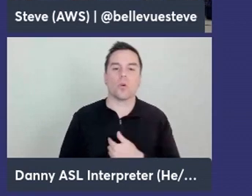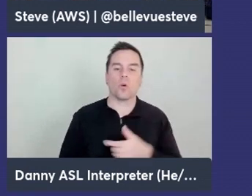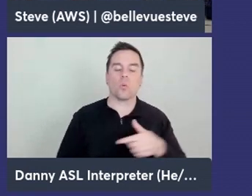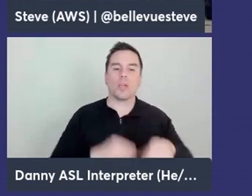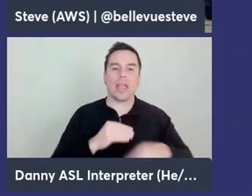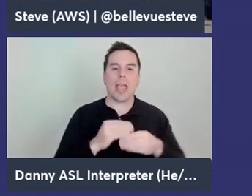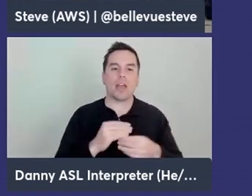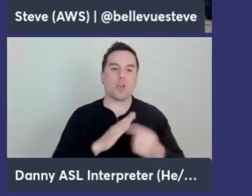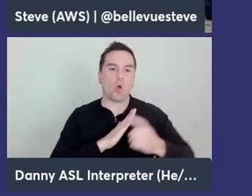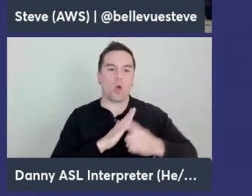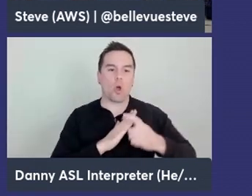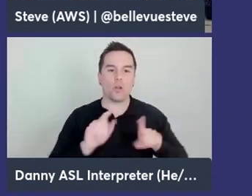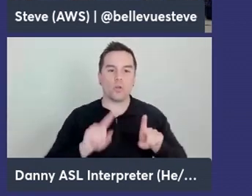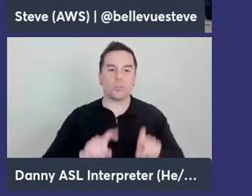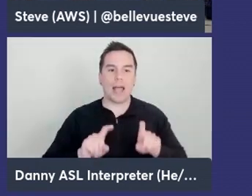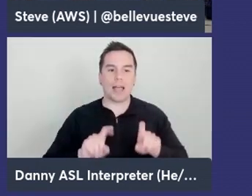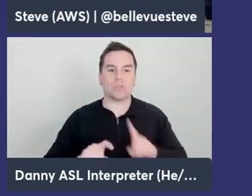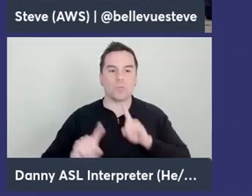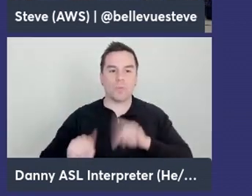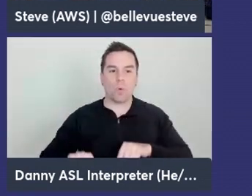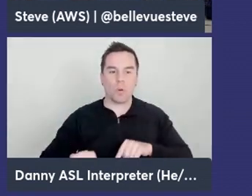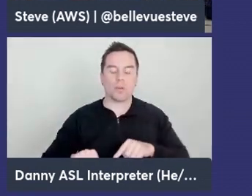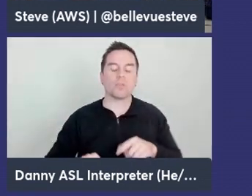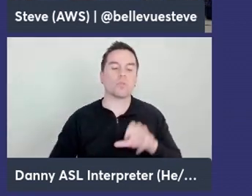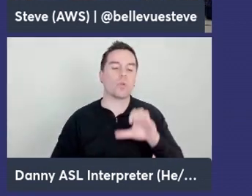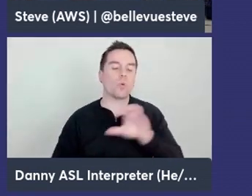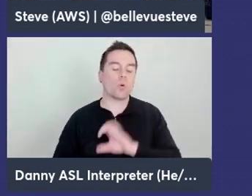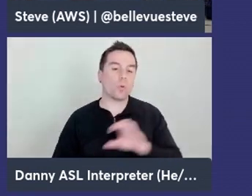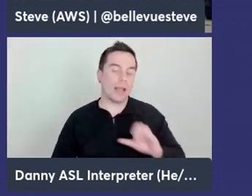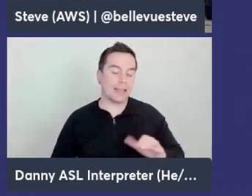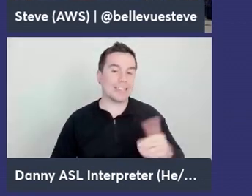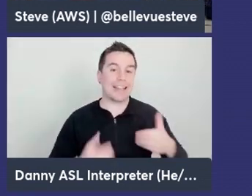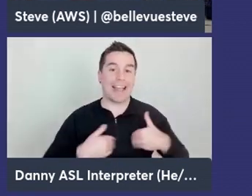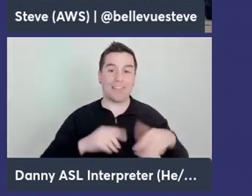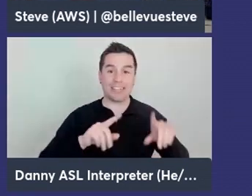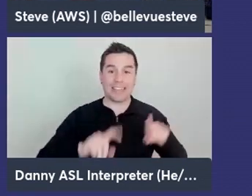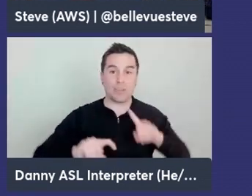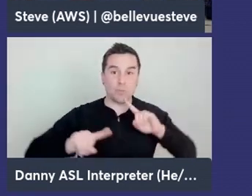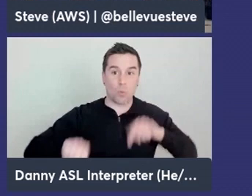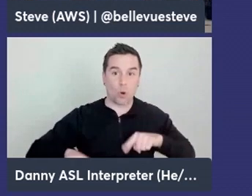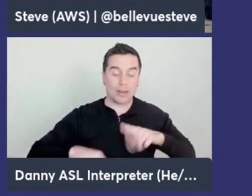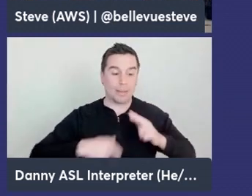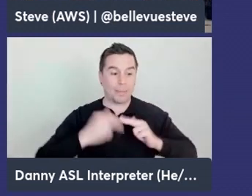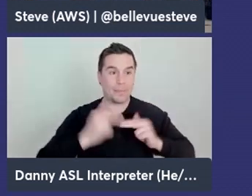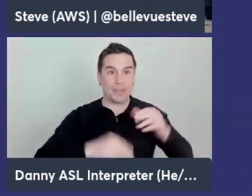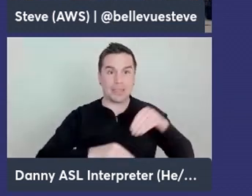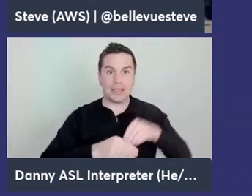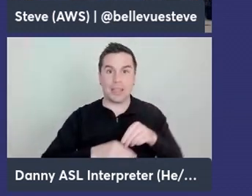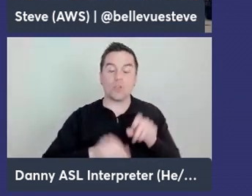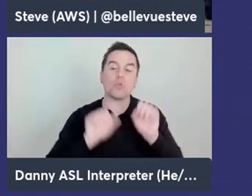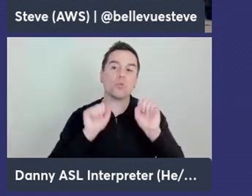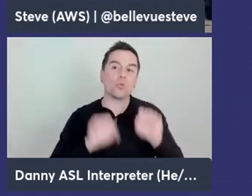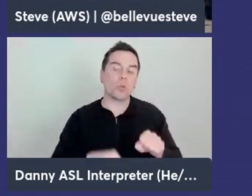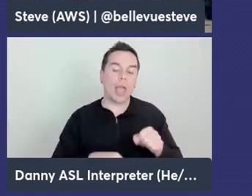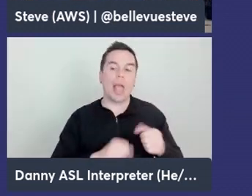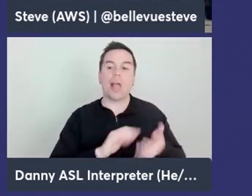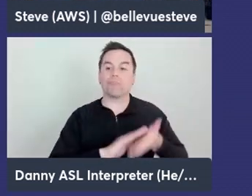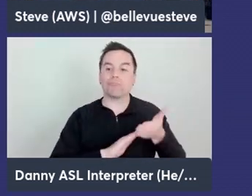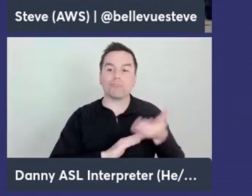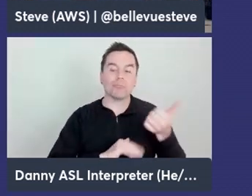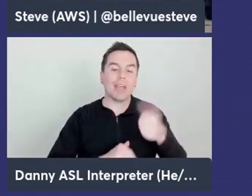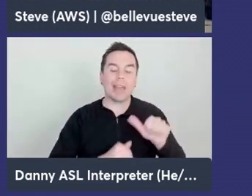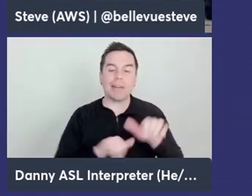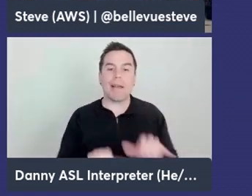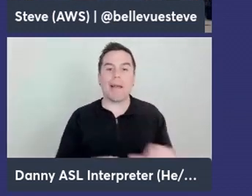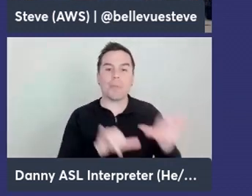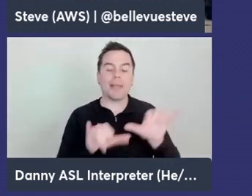generation. So CodeCatalyst also comes bundled with test reporting. So you can render any of the common like XML definitions and see it. You